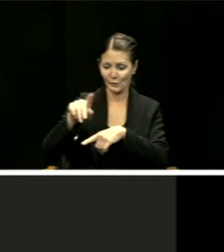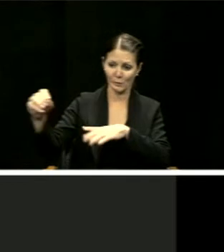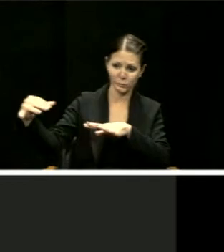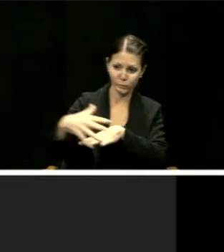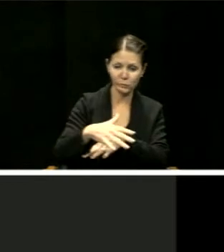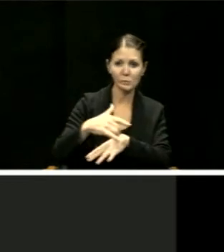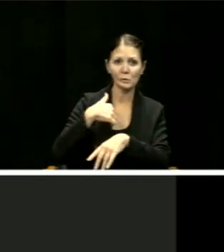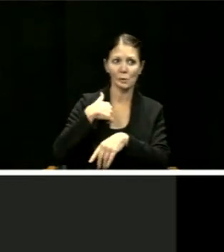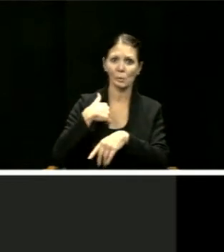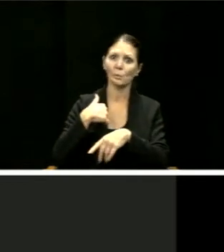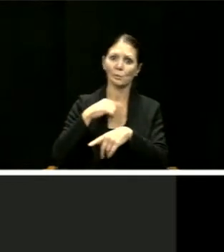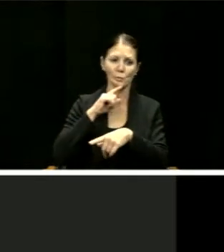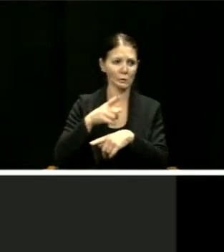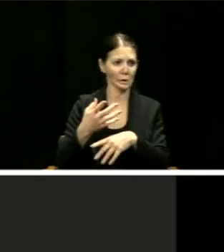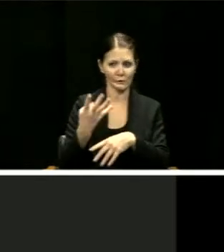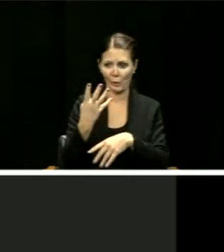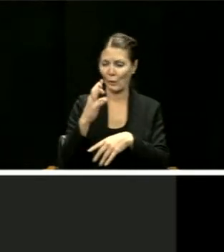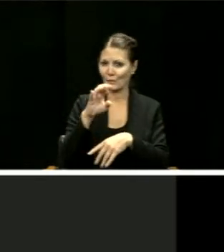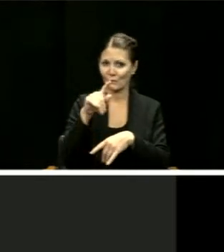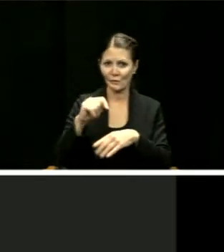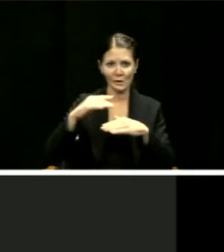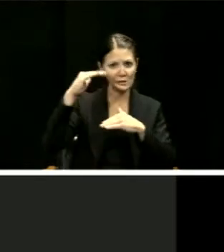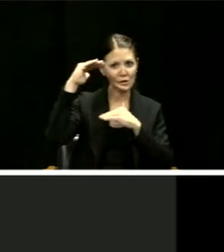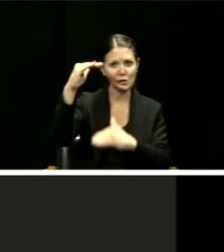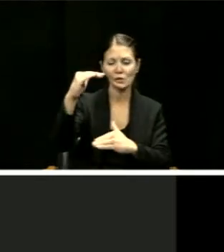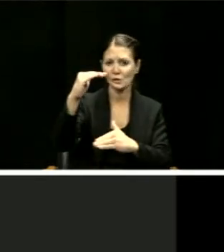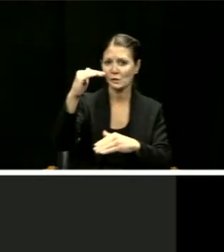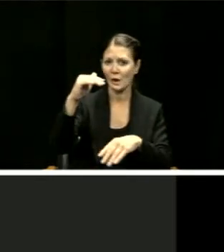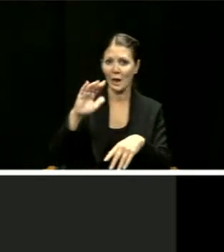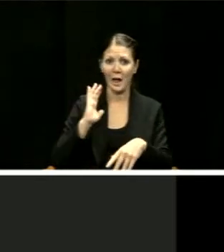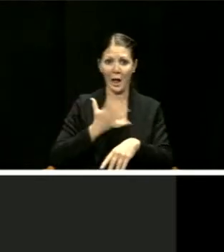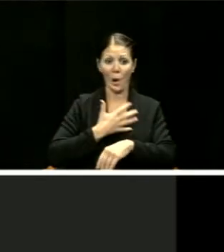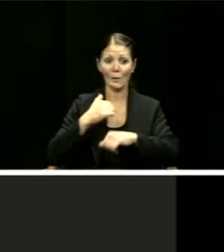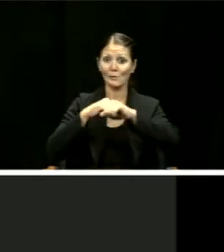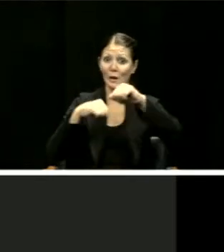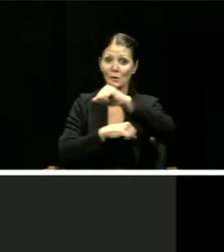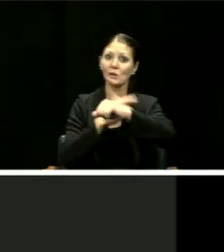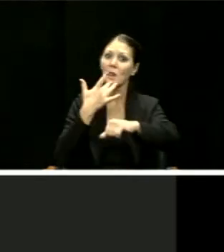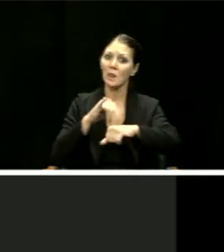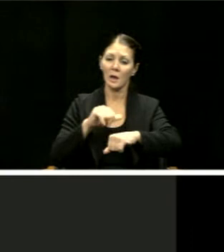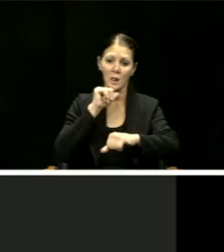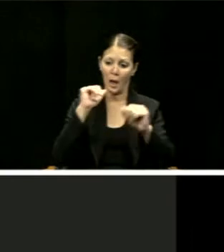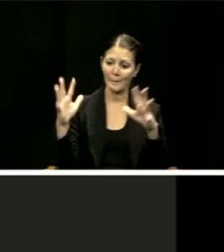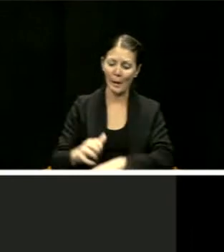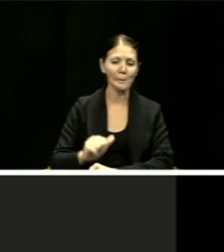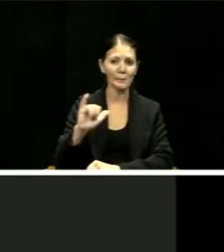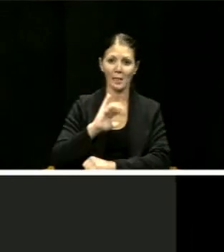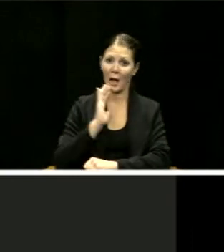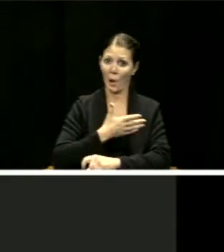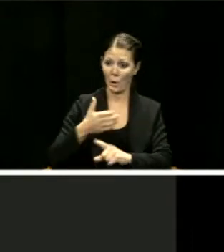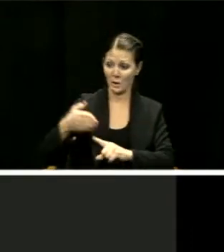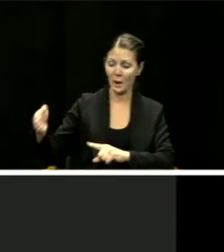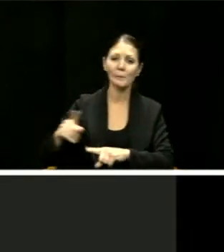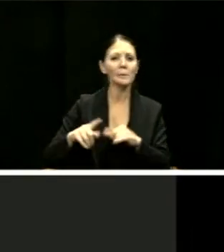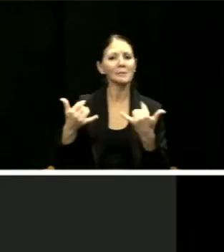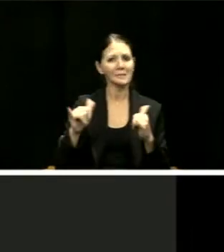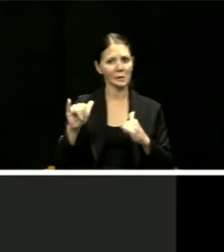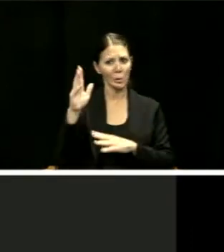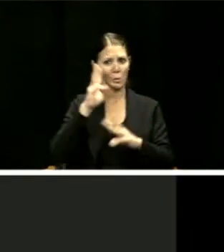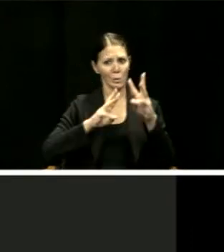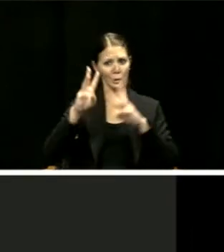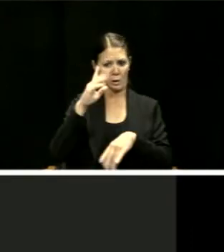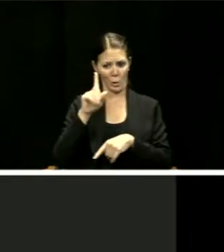we had, again, like 4 feet. Our foundation didn't go out like our neighbor. However, it's still a concern. We only have